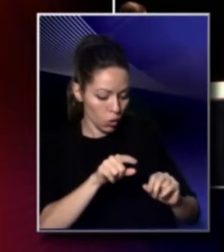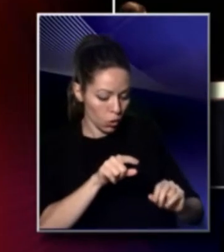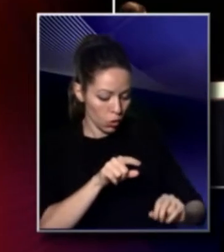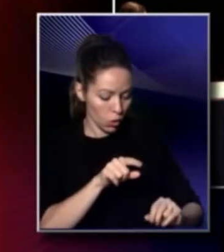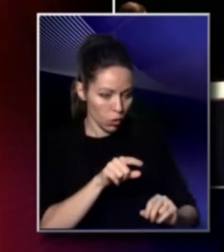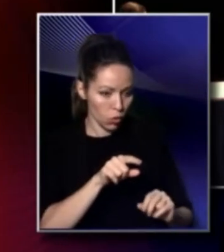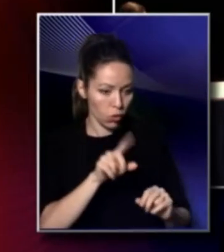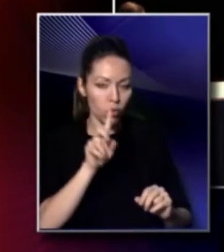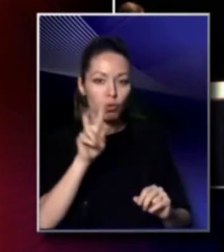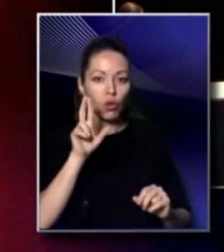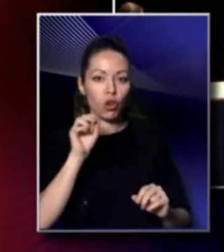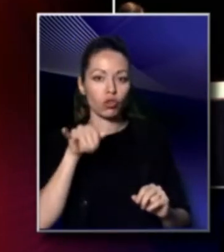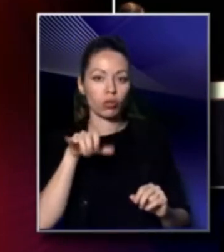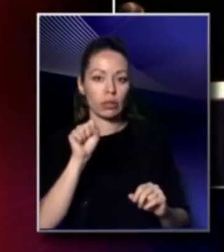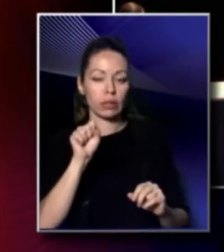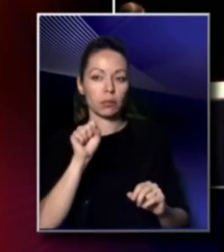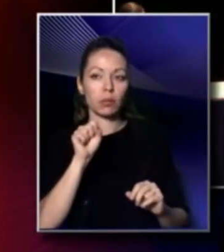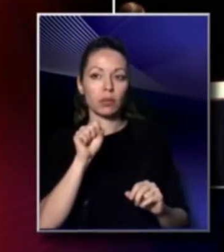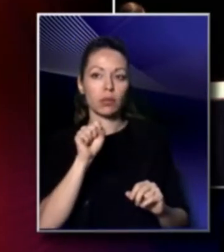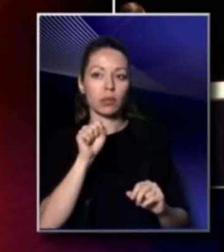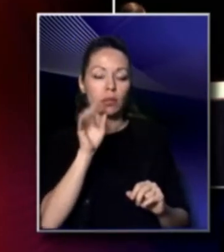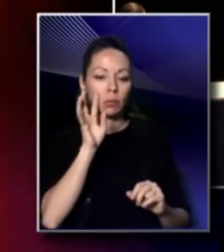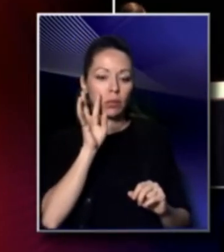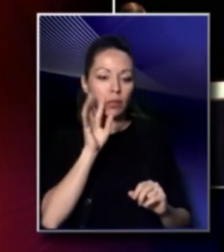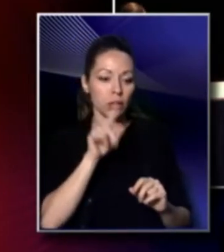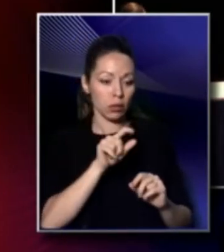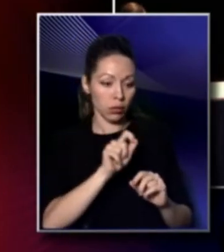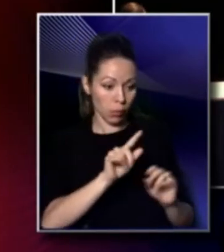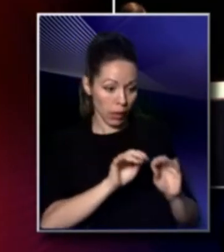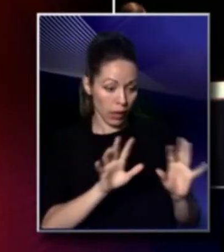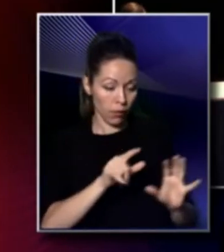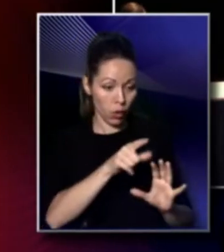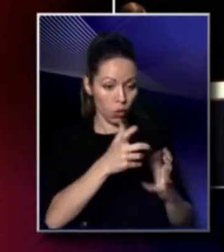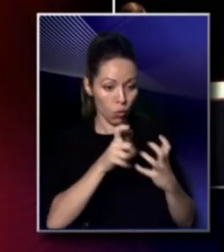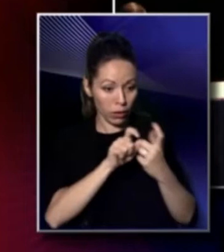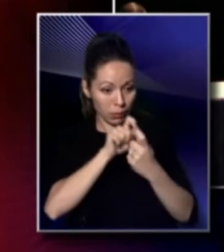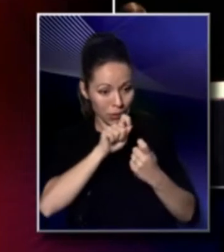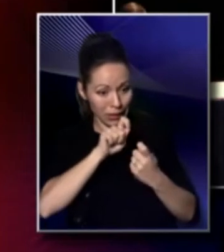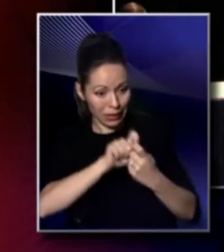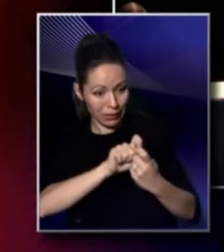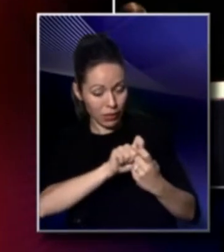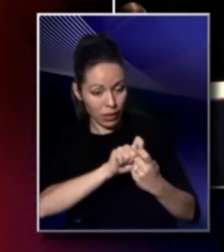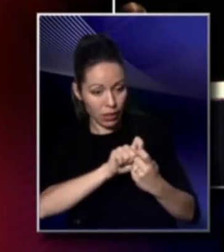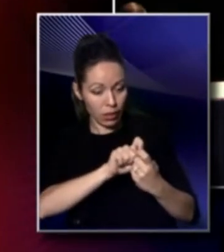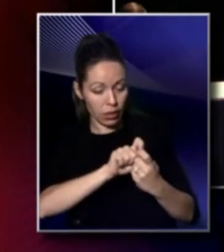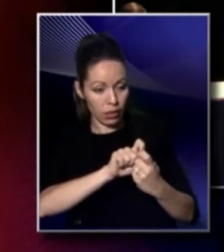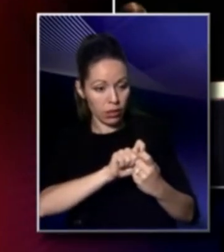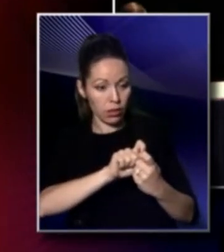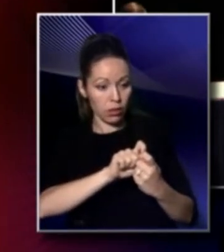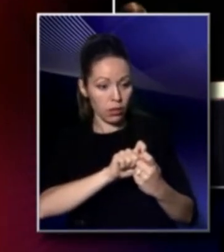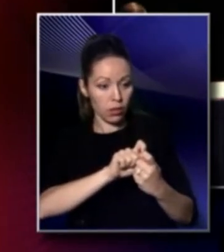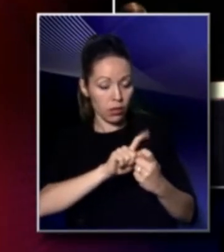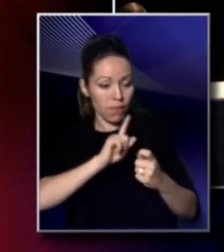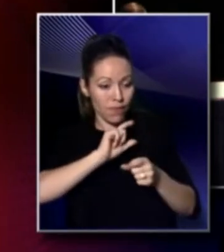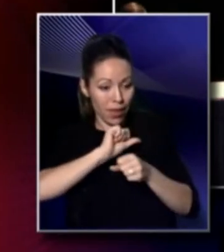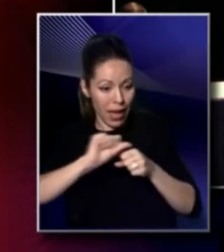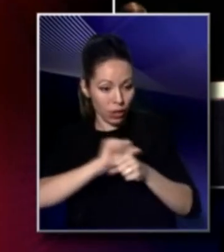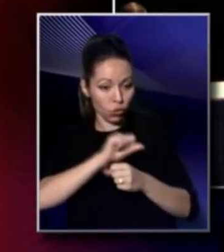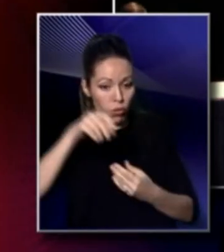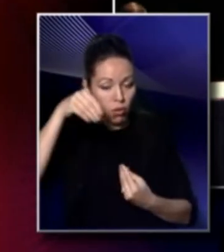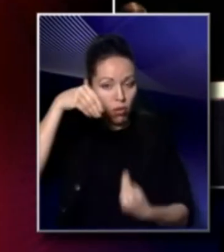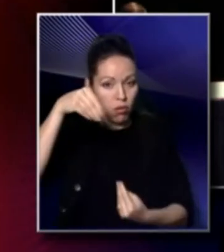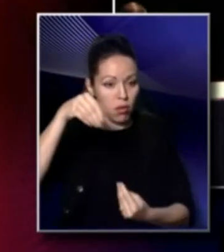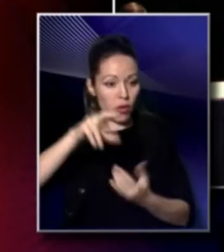just to clarify, Superintendent Douglas, is that what you're looking for specifically is the actual